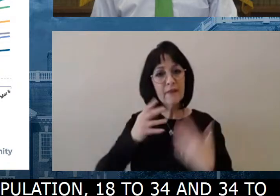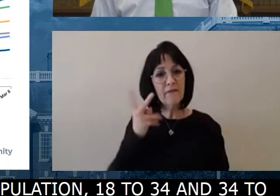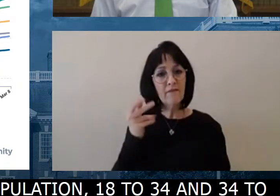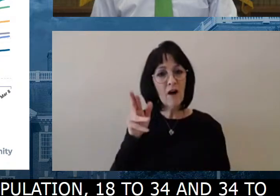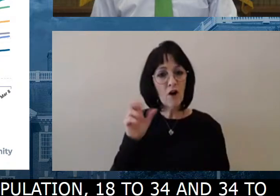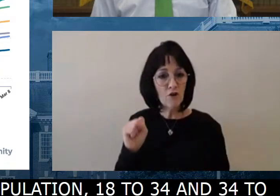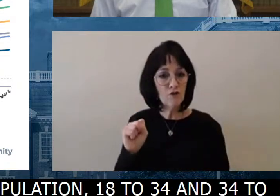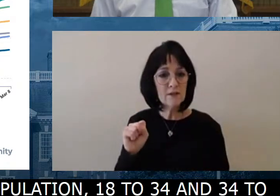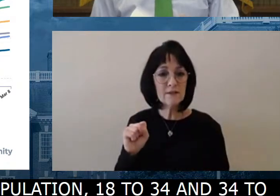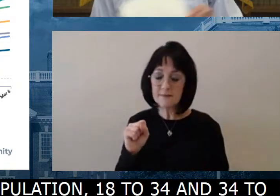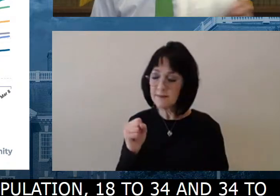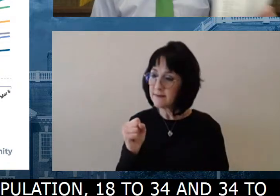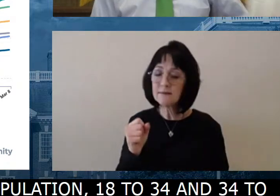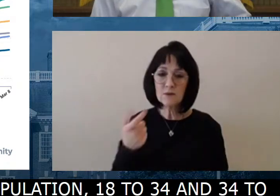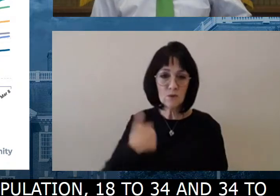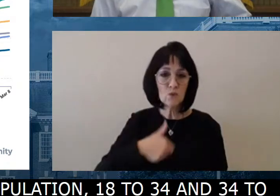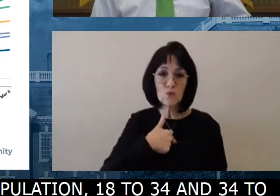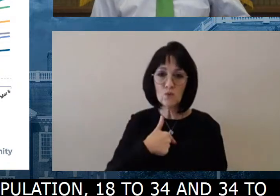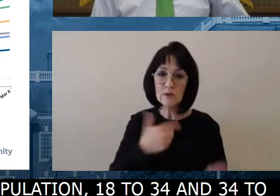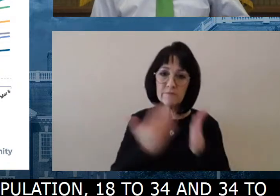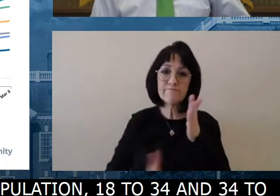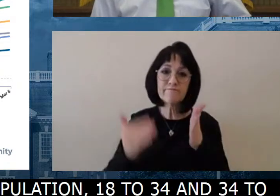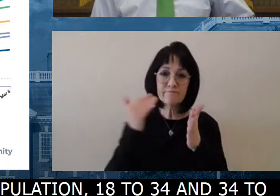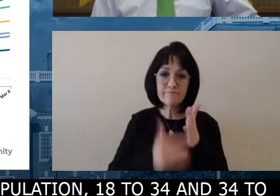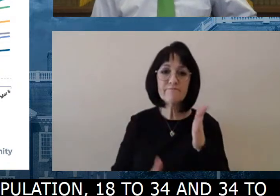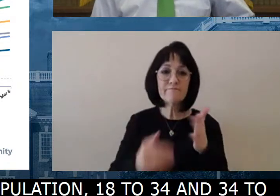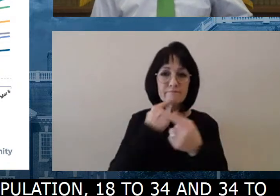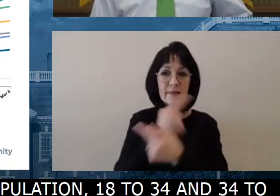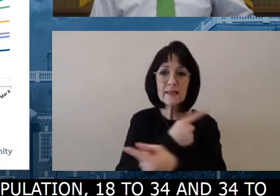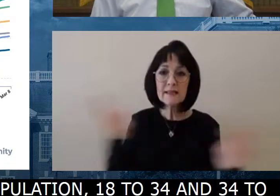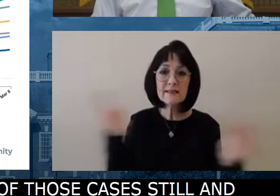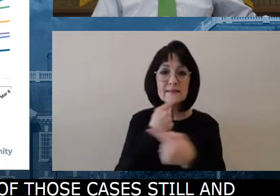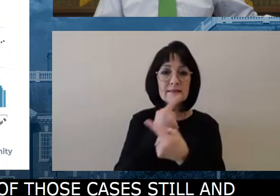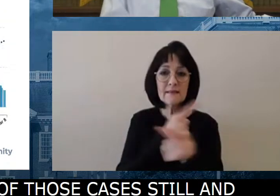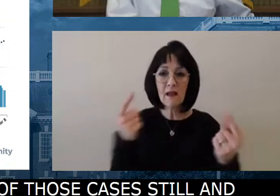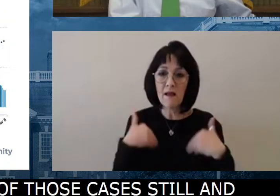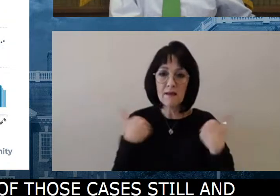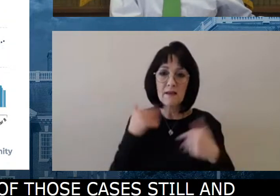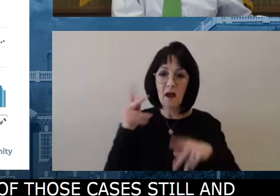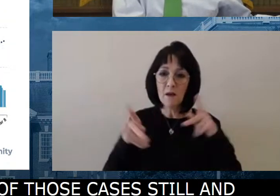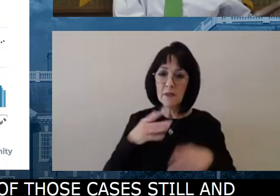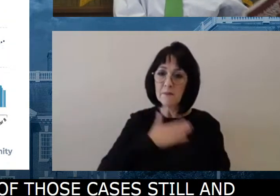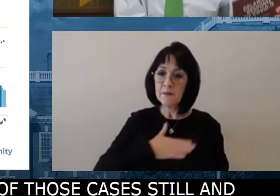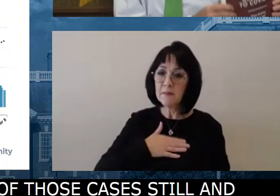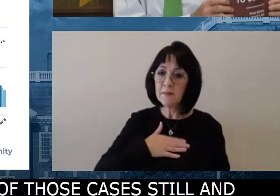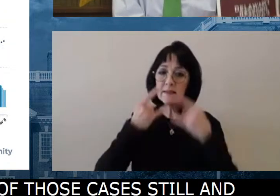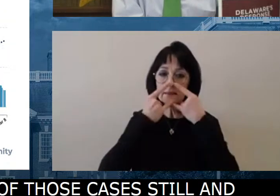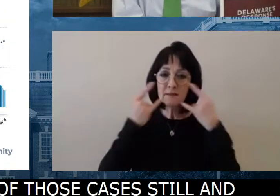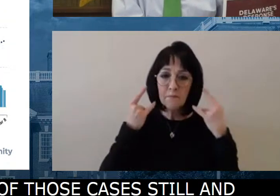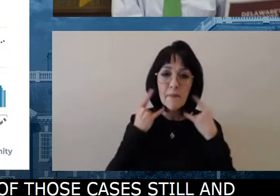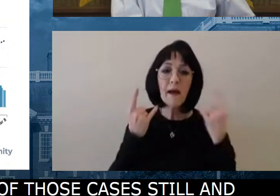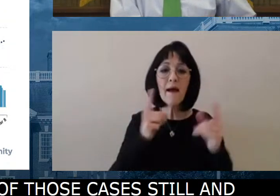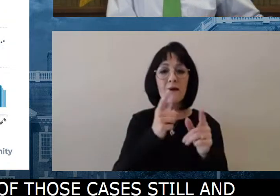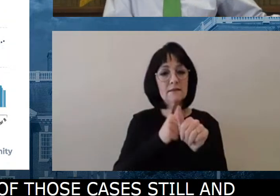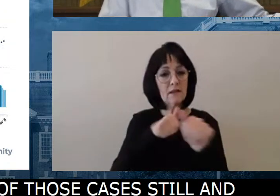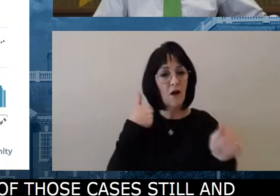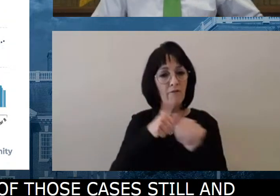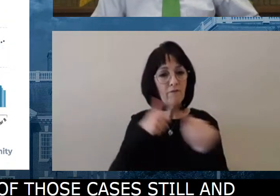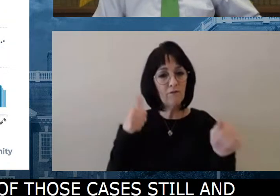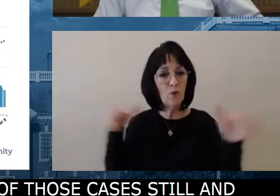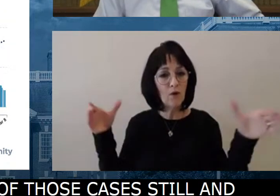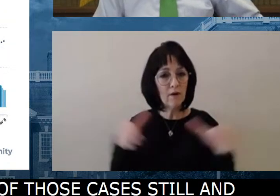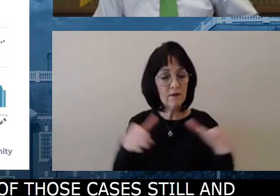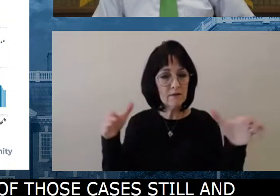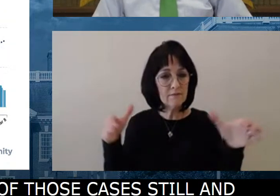everybody to be cognizant of protective and mitigation measures. Next chart is our hospitalizations. Again, as I said, finally